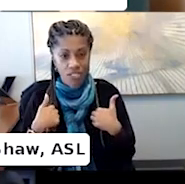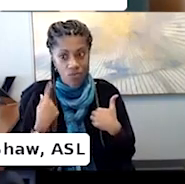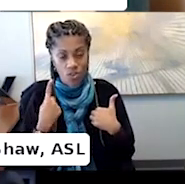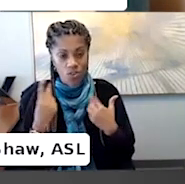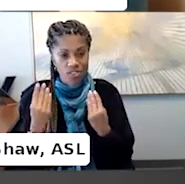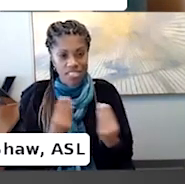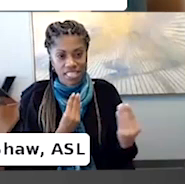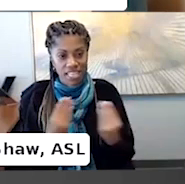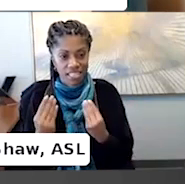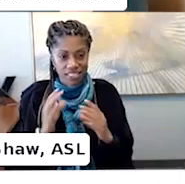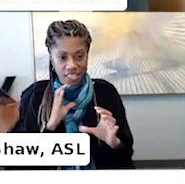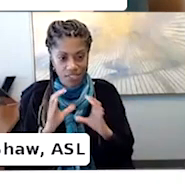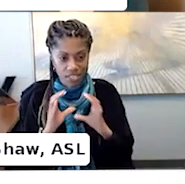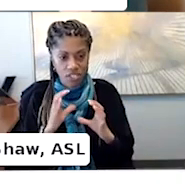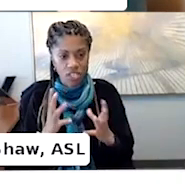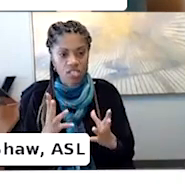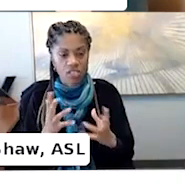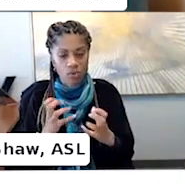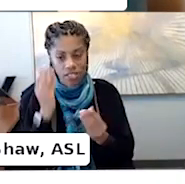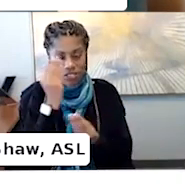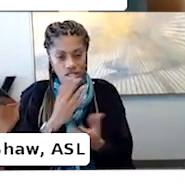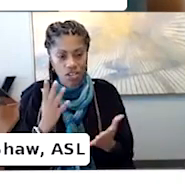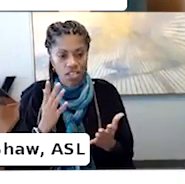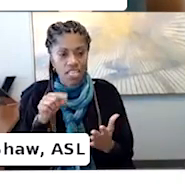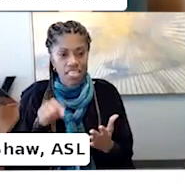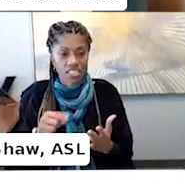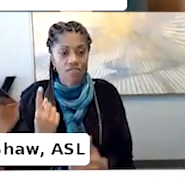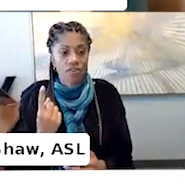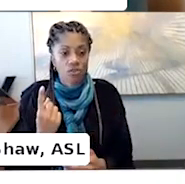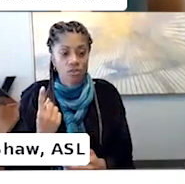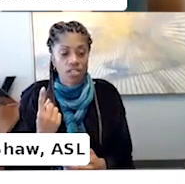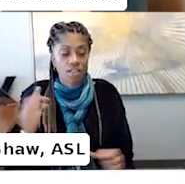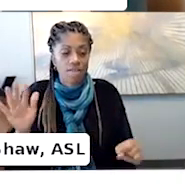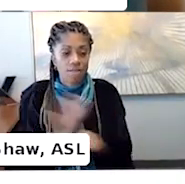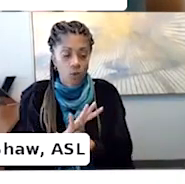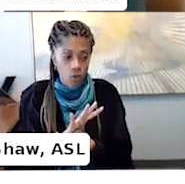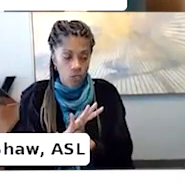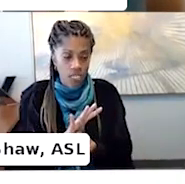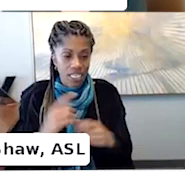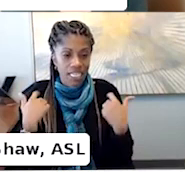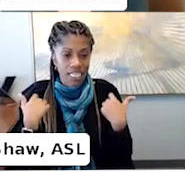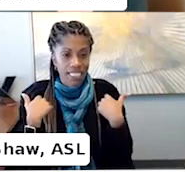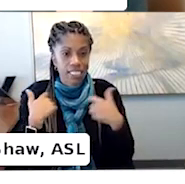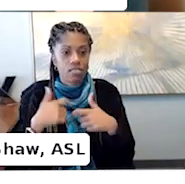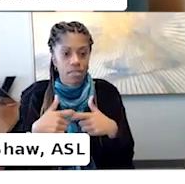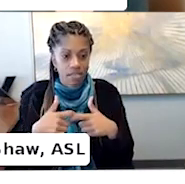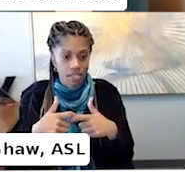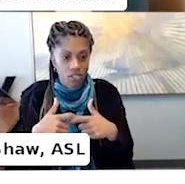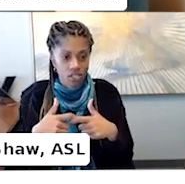myself, and just wanted to share that this is actually the first ever fully Spanish language animation that StoryCorps has